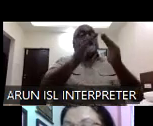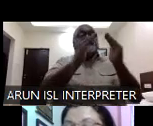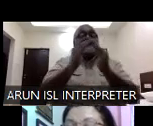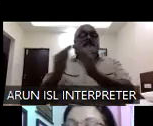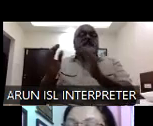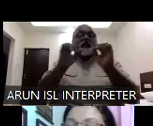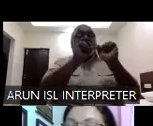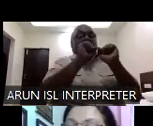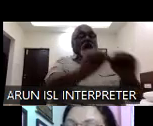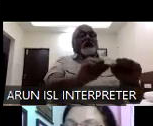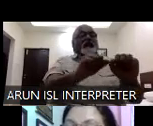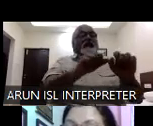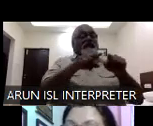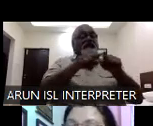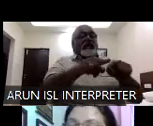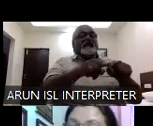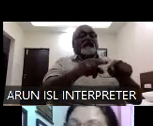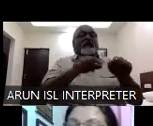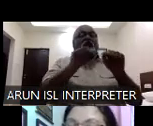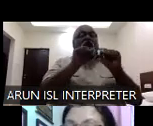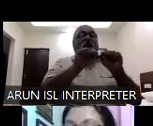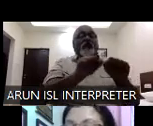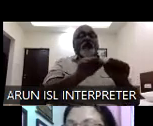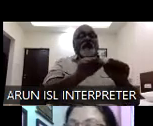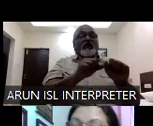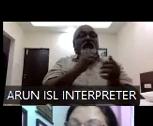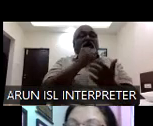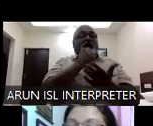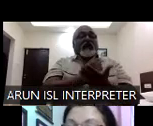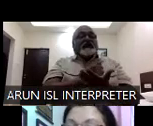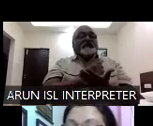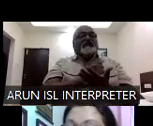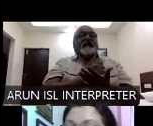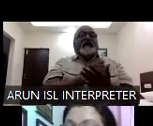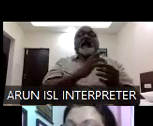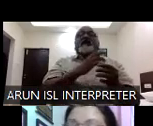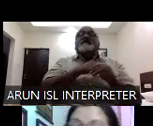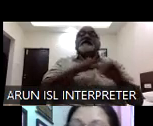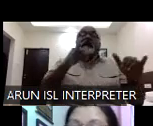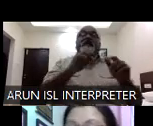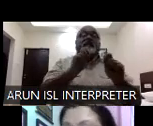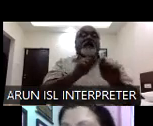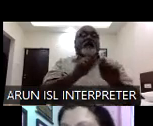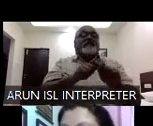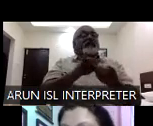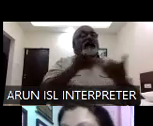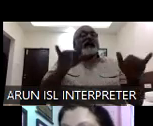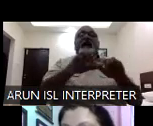that they are able to enjoy the same rights and same functions as any